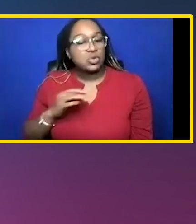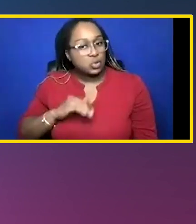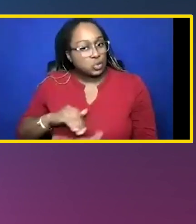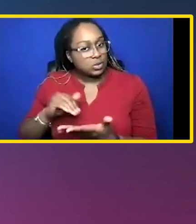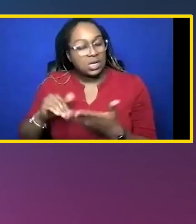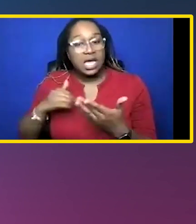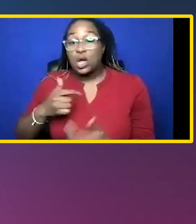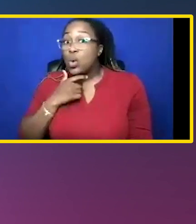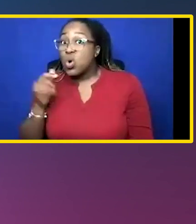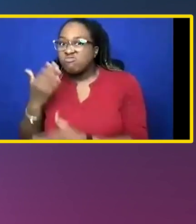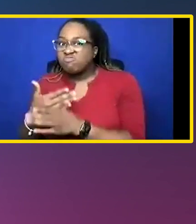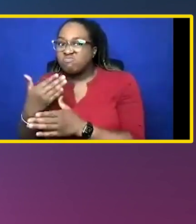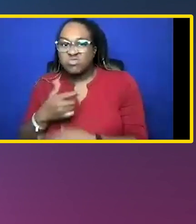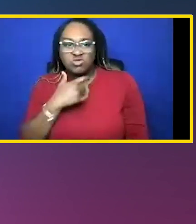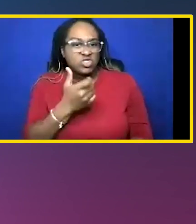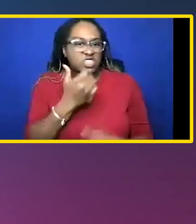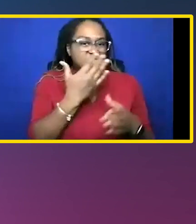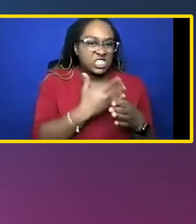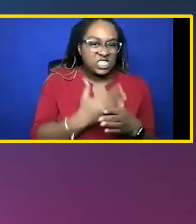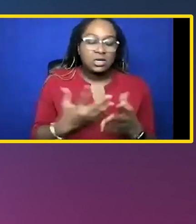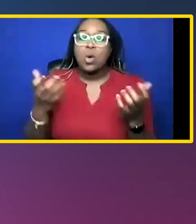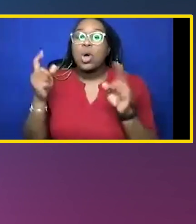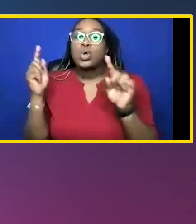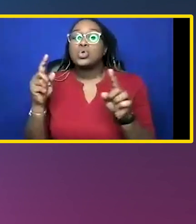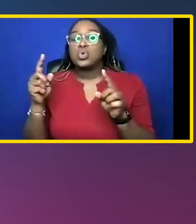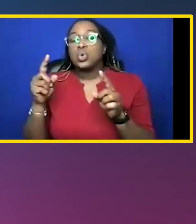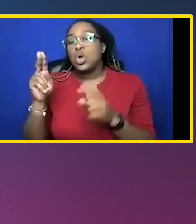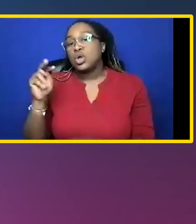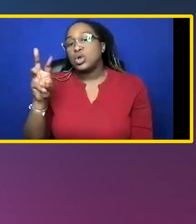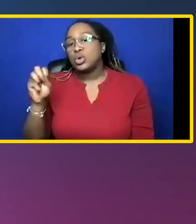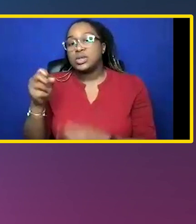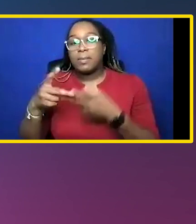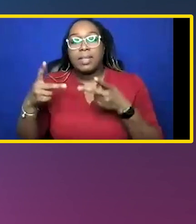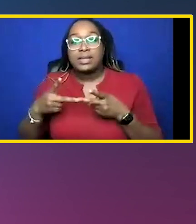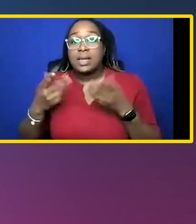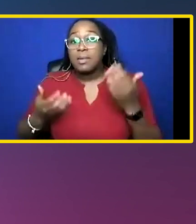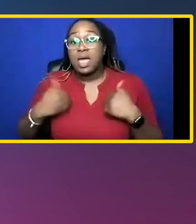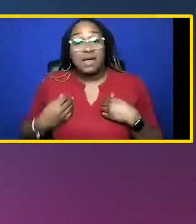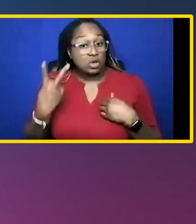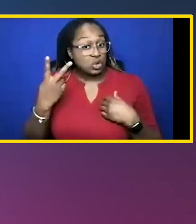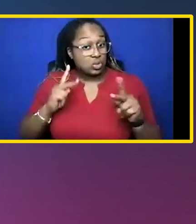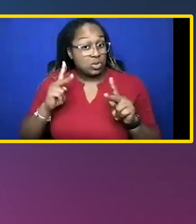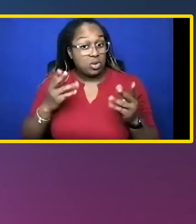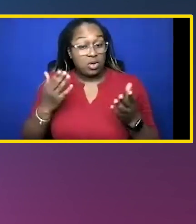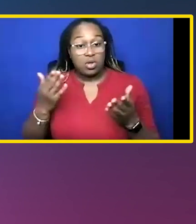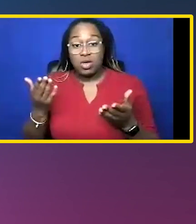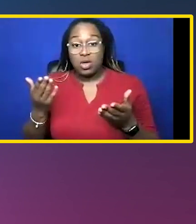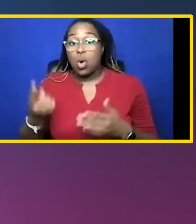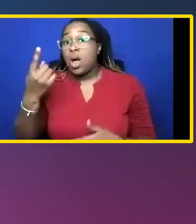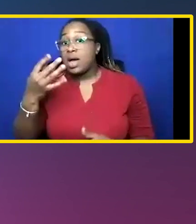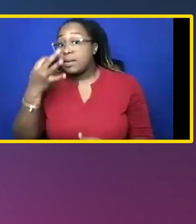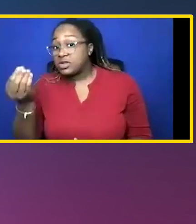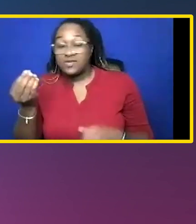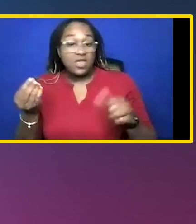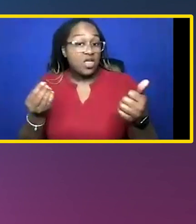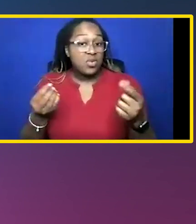watch this and be annoyed by this and this and be annoyed. I just want to go to a news place where, like, maybe there's going to be two people there we're talking to and one pisses you off, but one